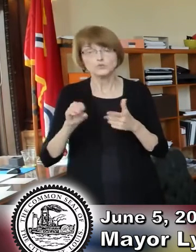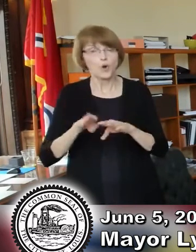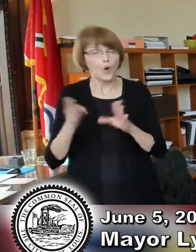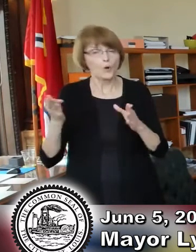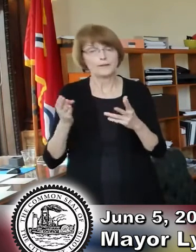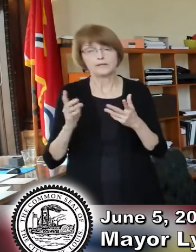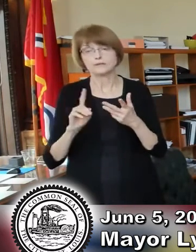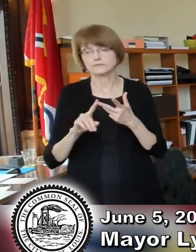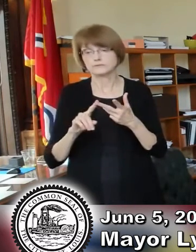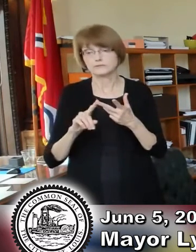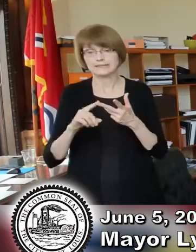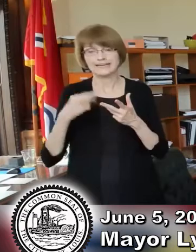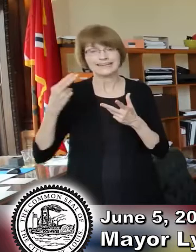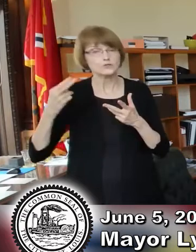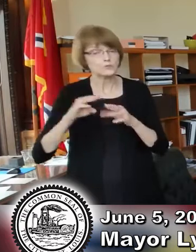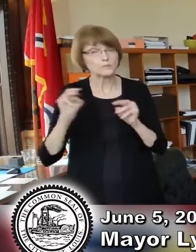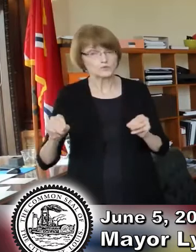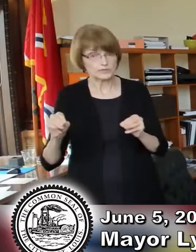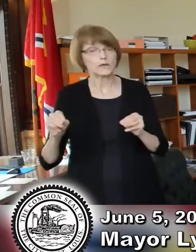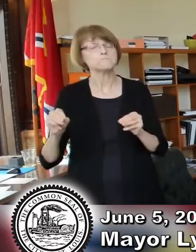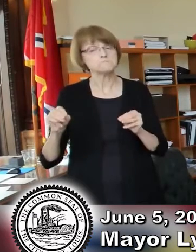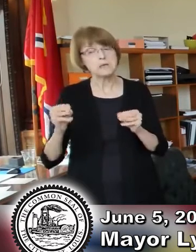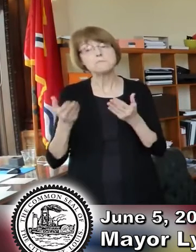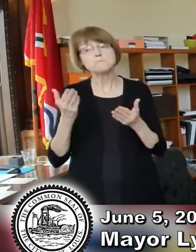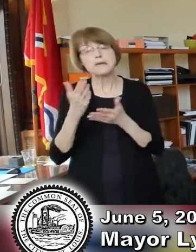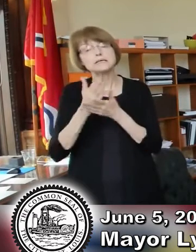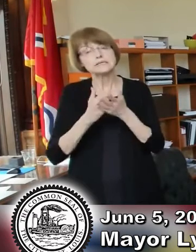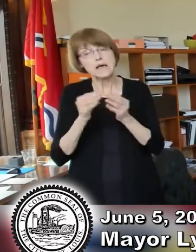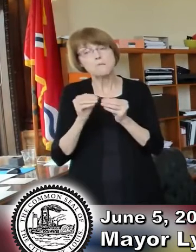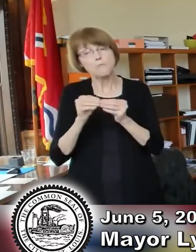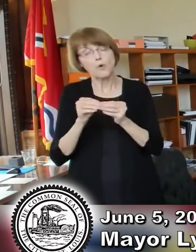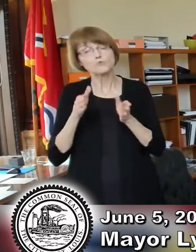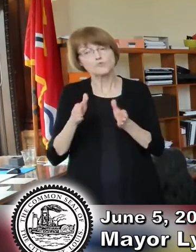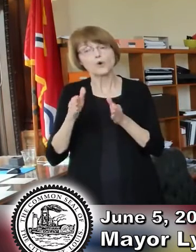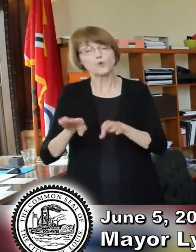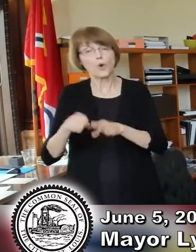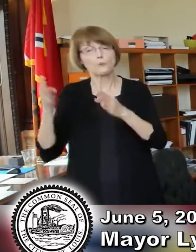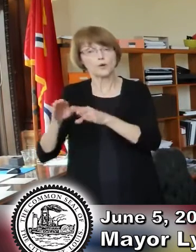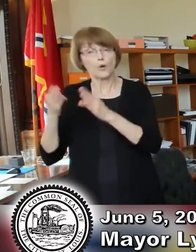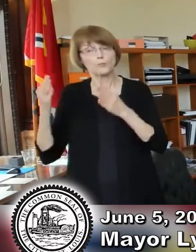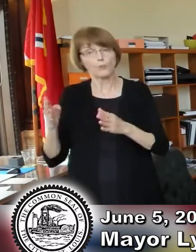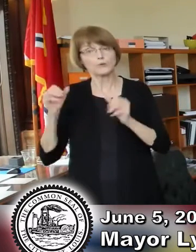zoo or the History Museum. There may be some